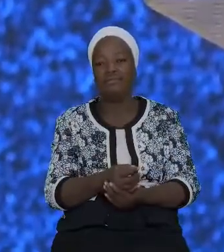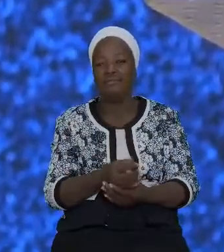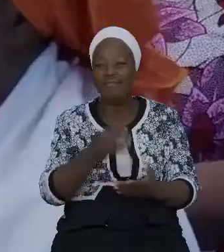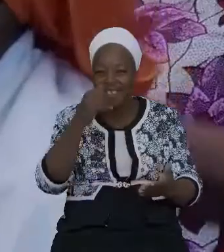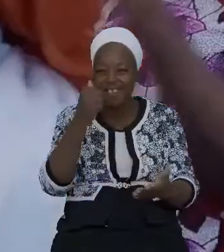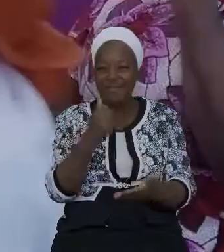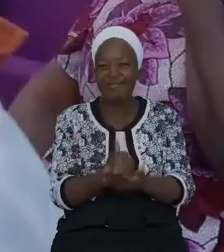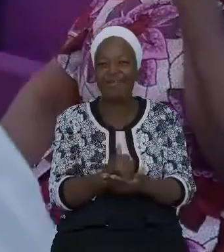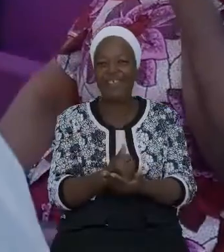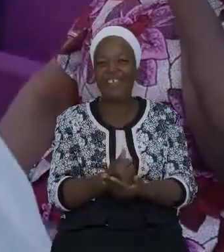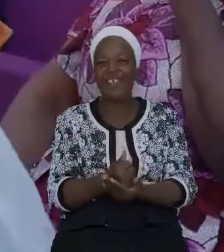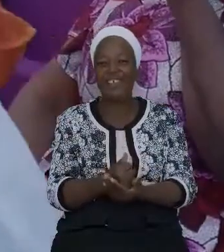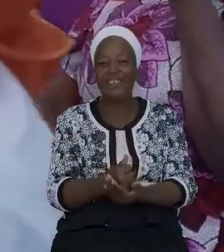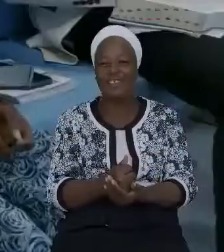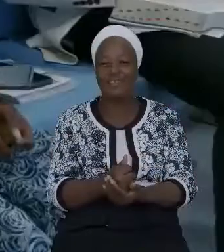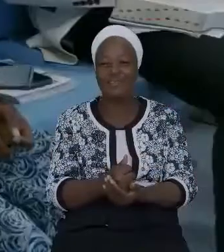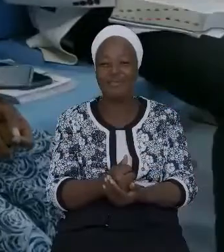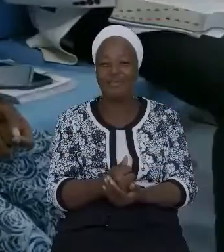Amen.